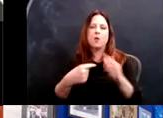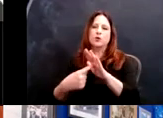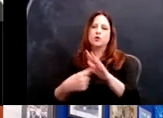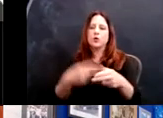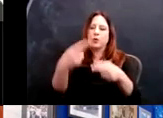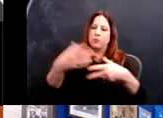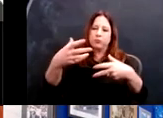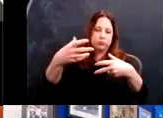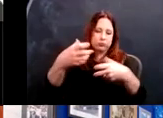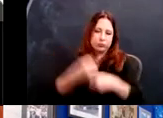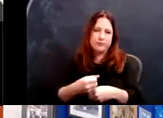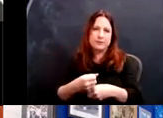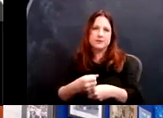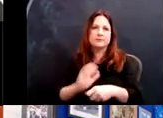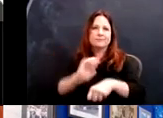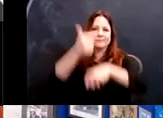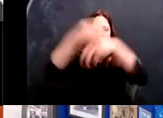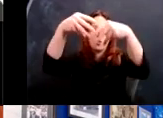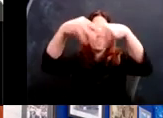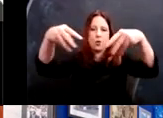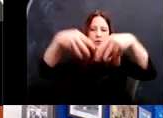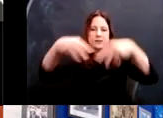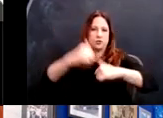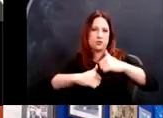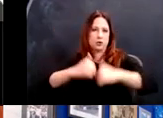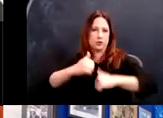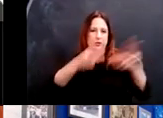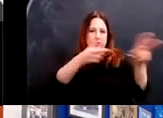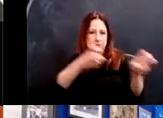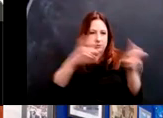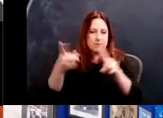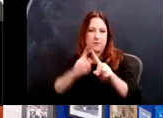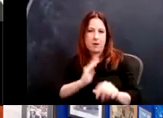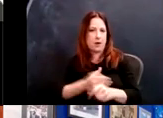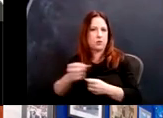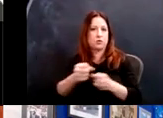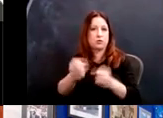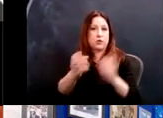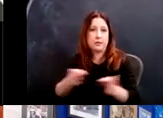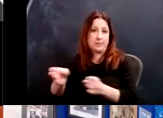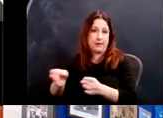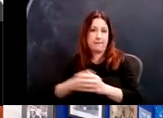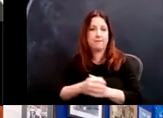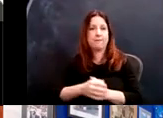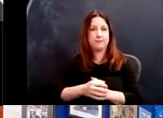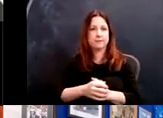organizational structure blocks. This is straight from our strategic plan. And I want to point out